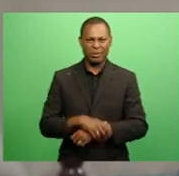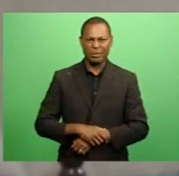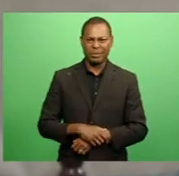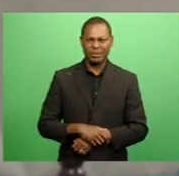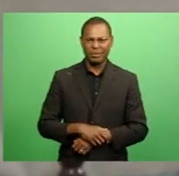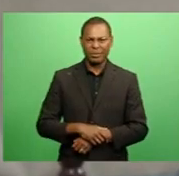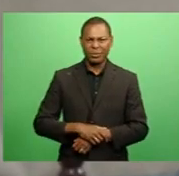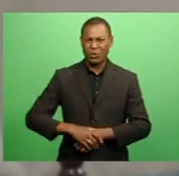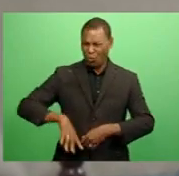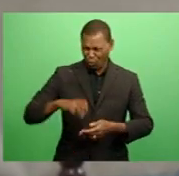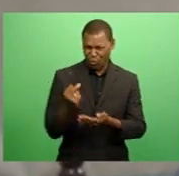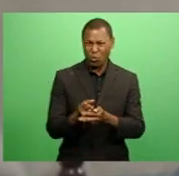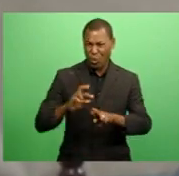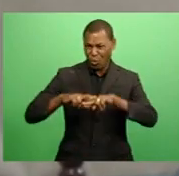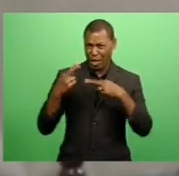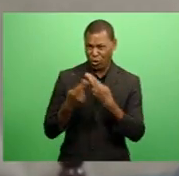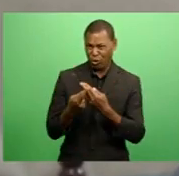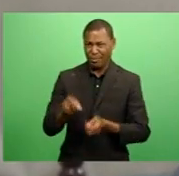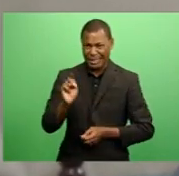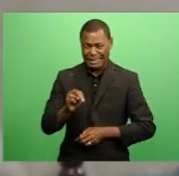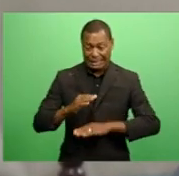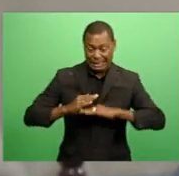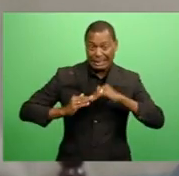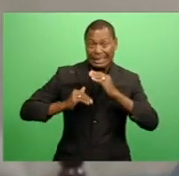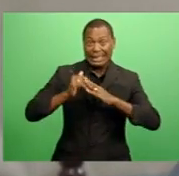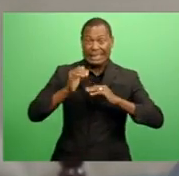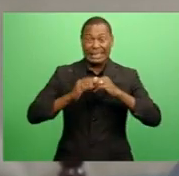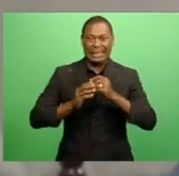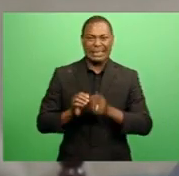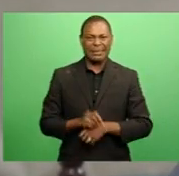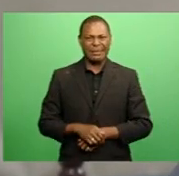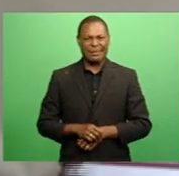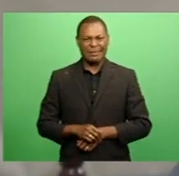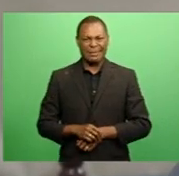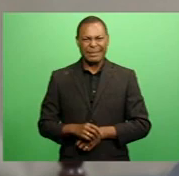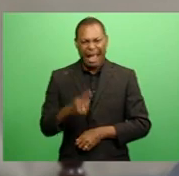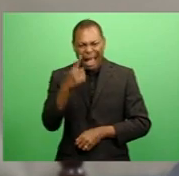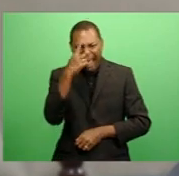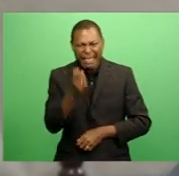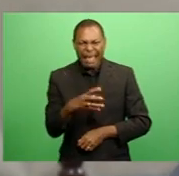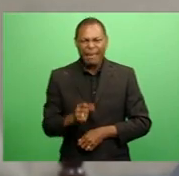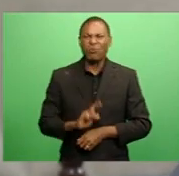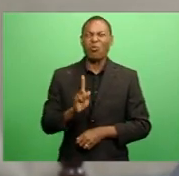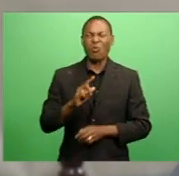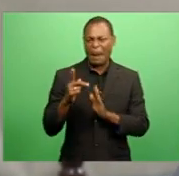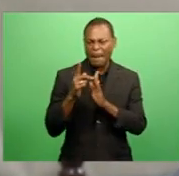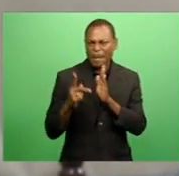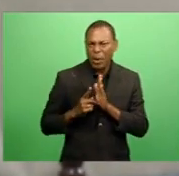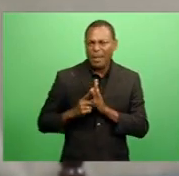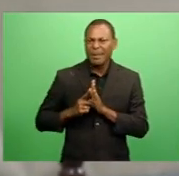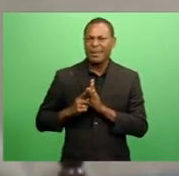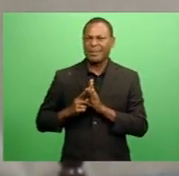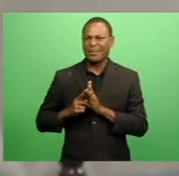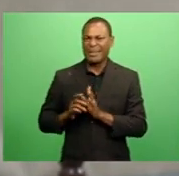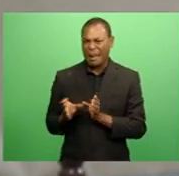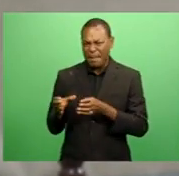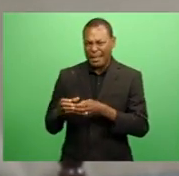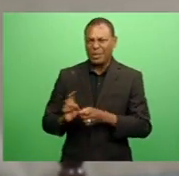a relationship that has to be built. There is a misnomer that political parties in opposition have to oppose